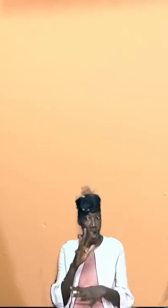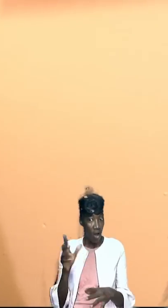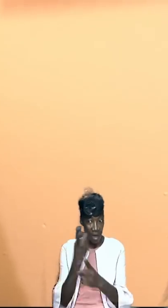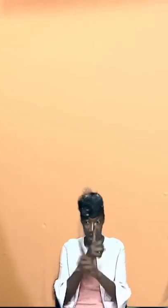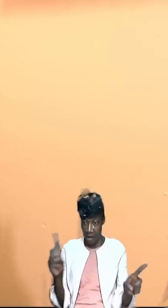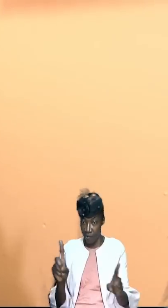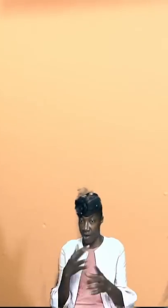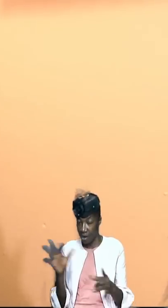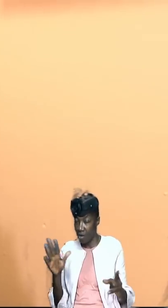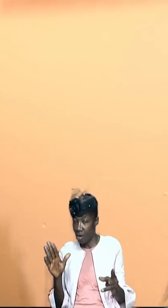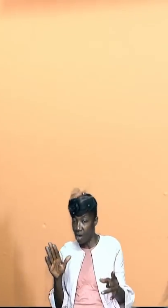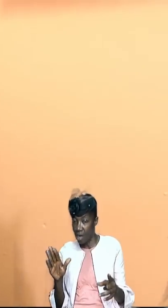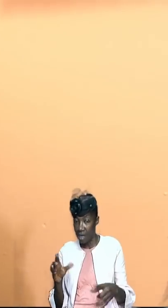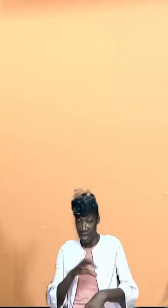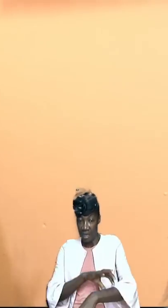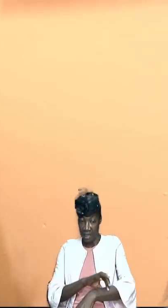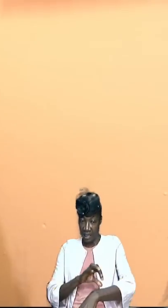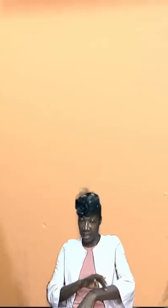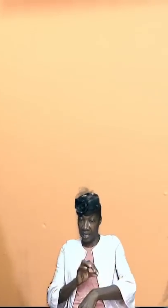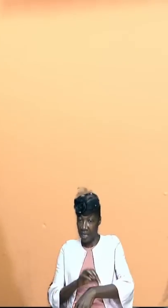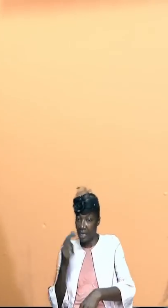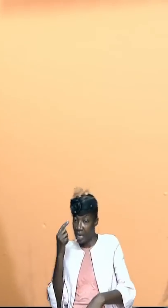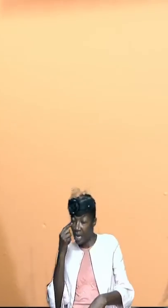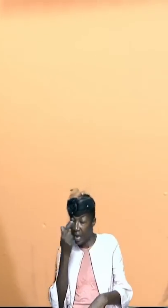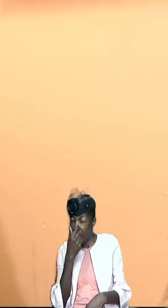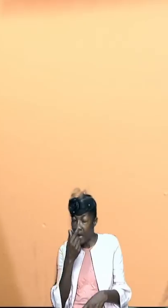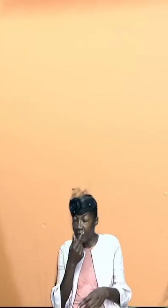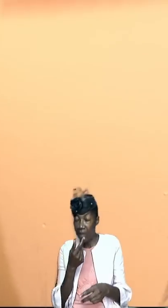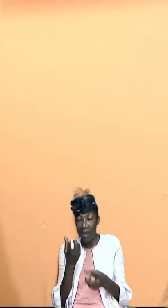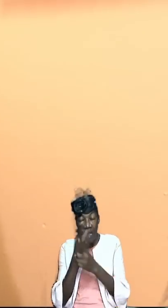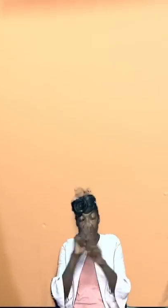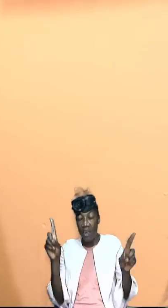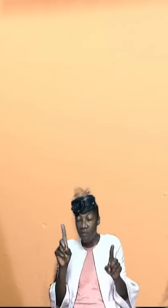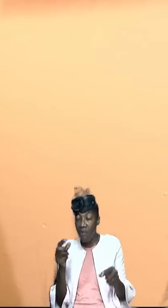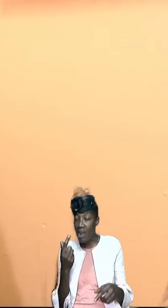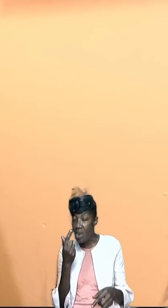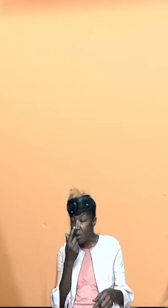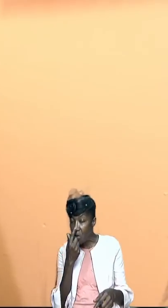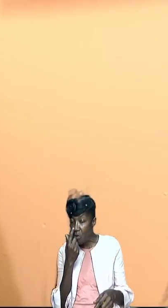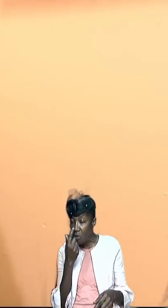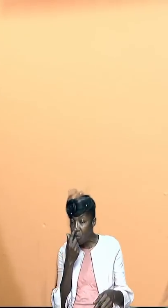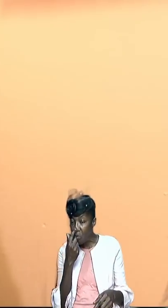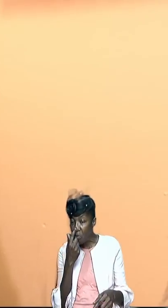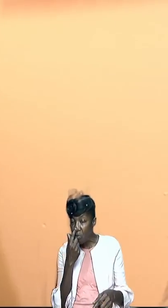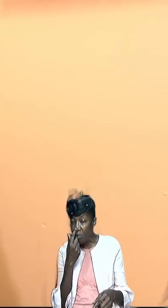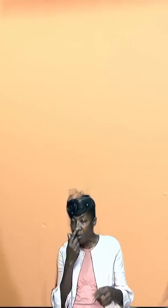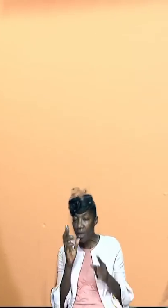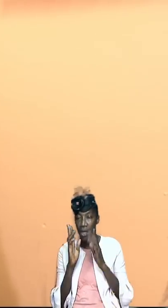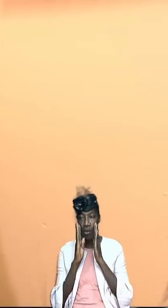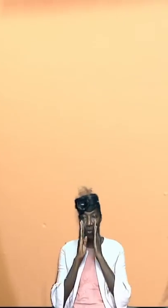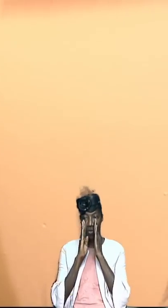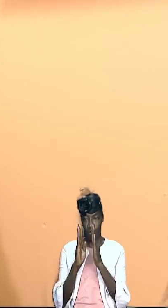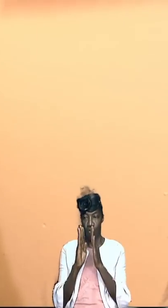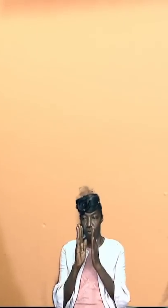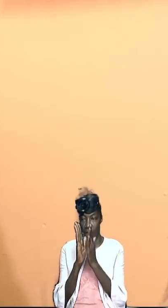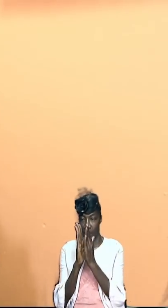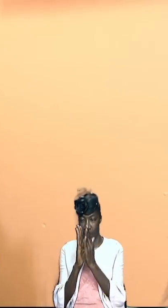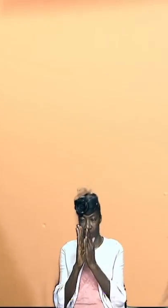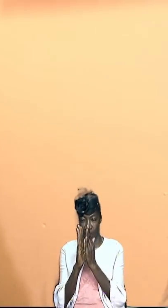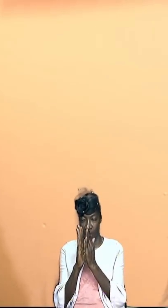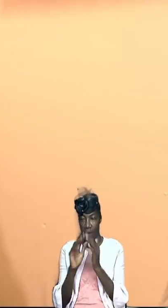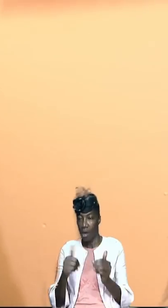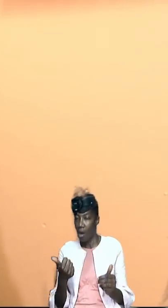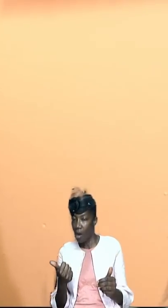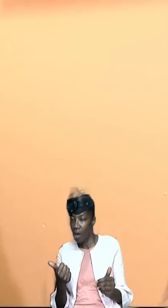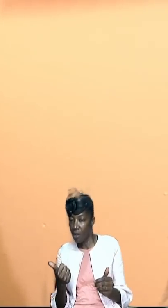have eyes with a particular shape, some have noses that are straight and narrow,